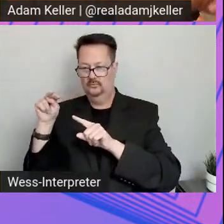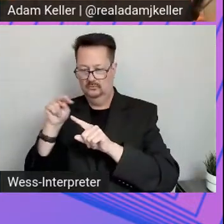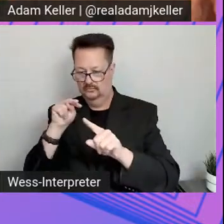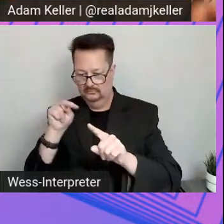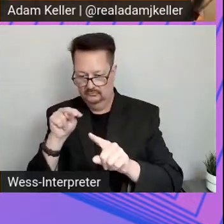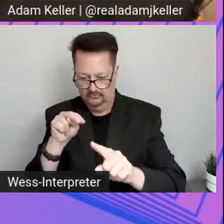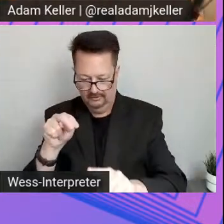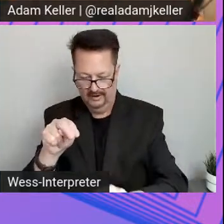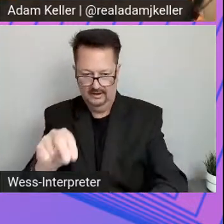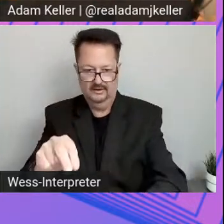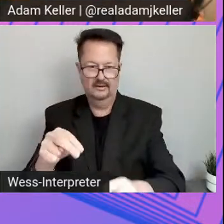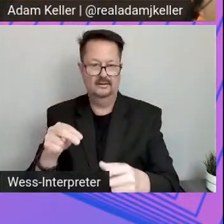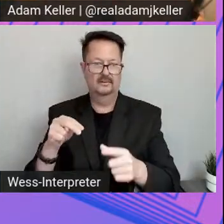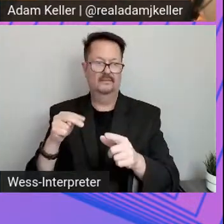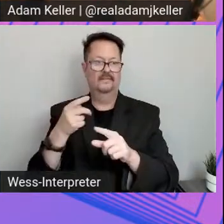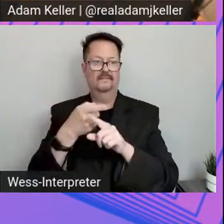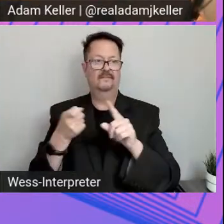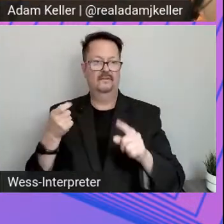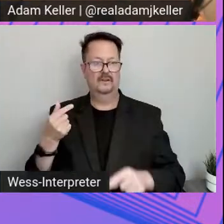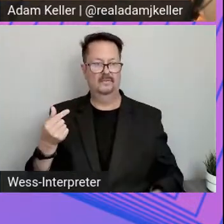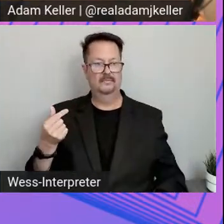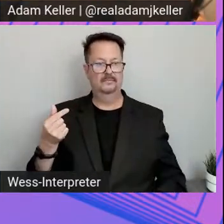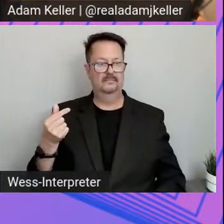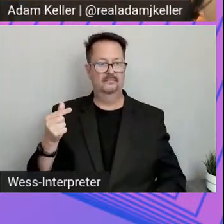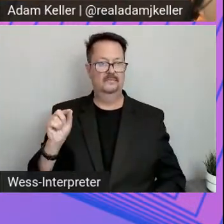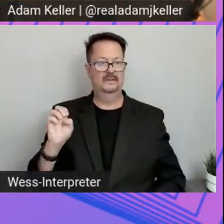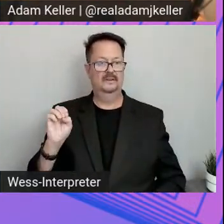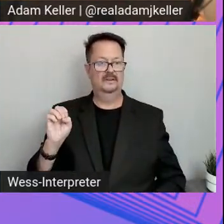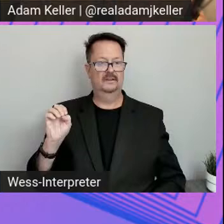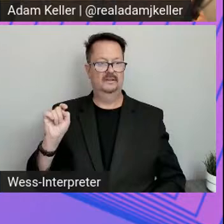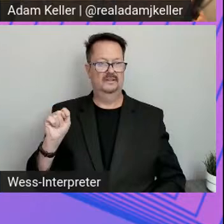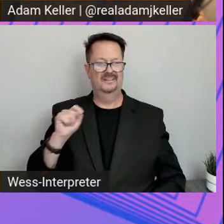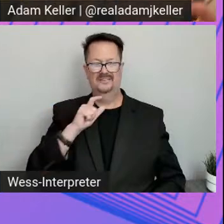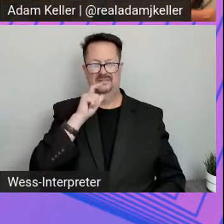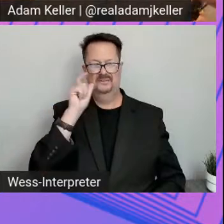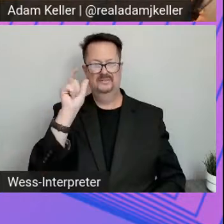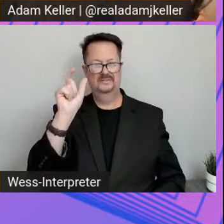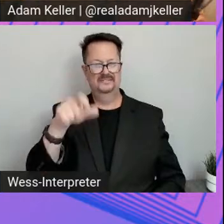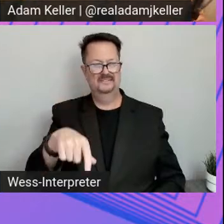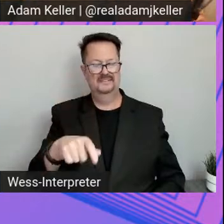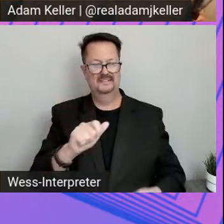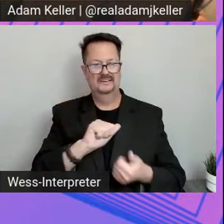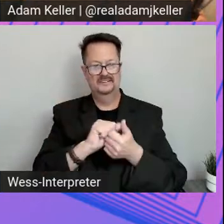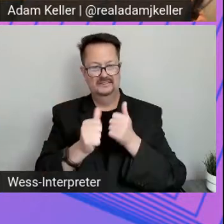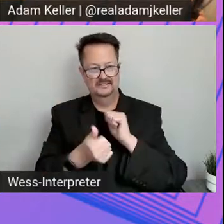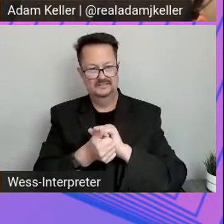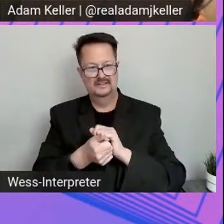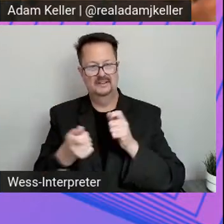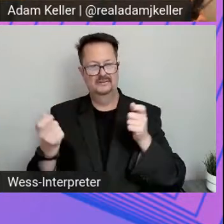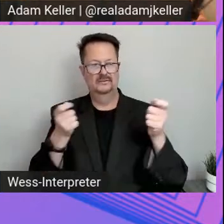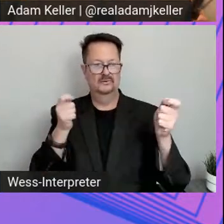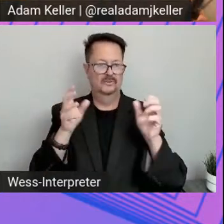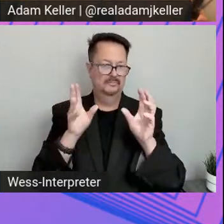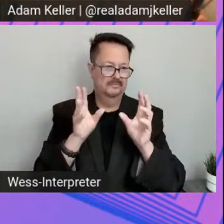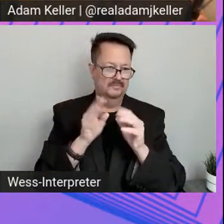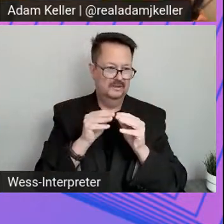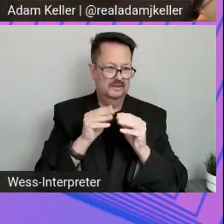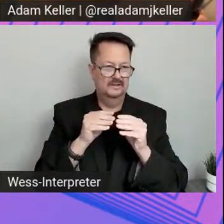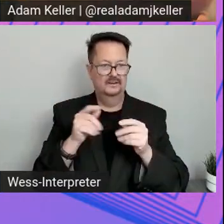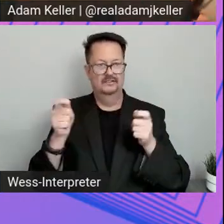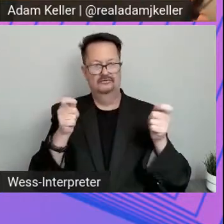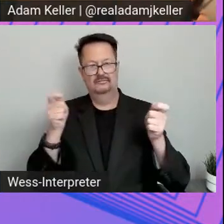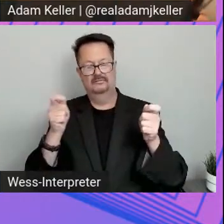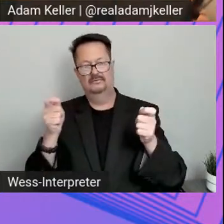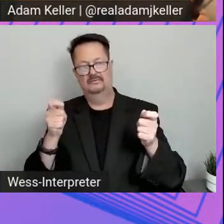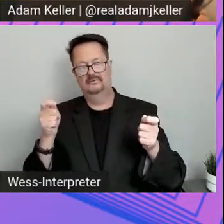deployments from Git. There's no longer the need to have change control meetings, change advisory boards, where everyone sits around a list